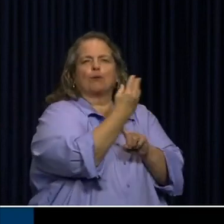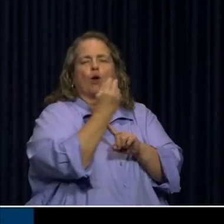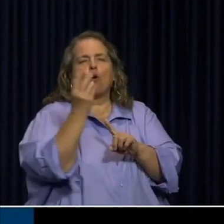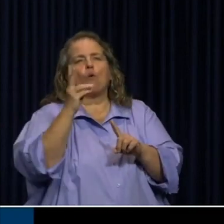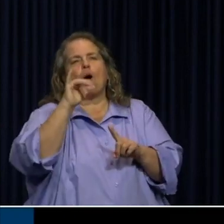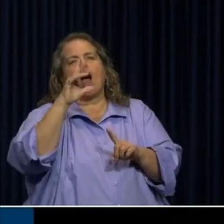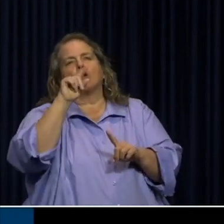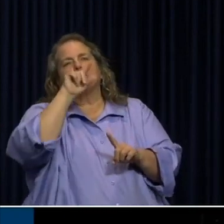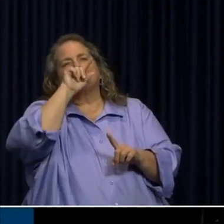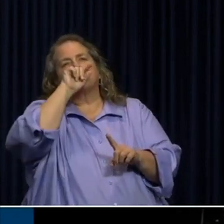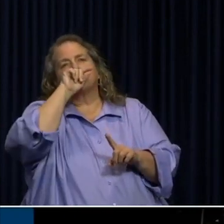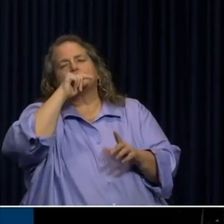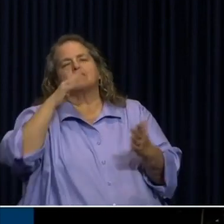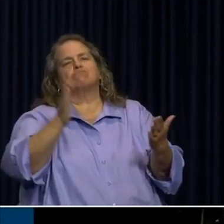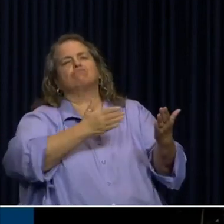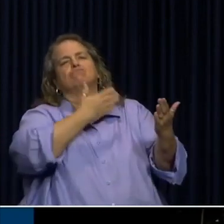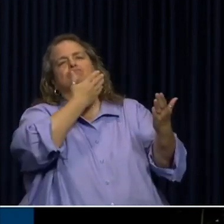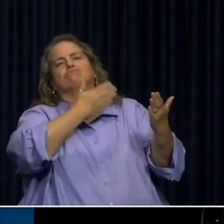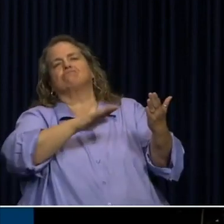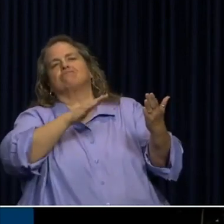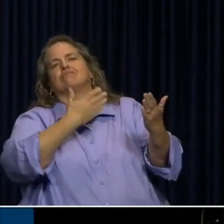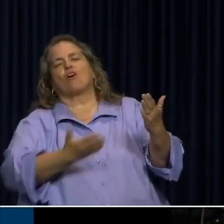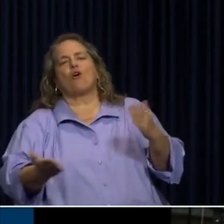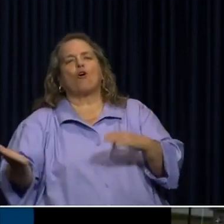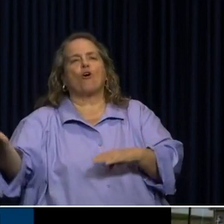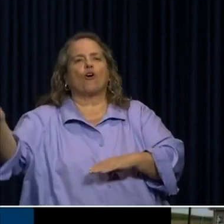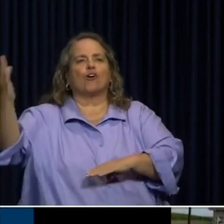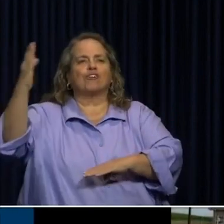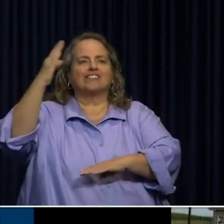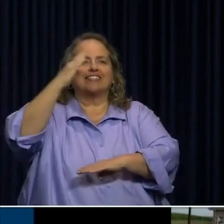birds make music all the day.